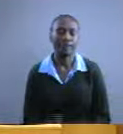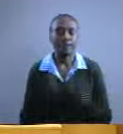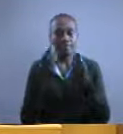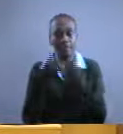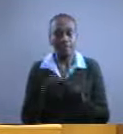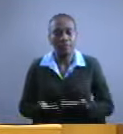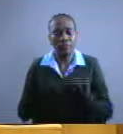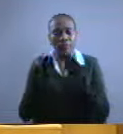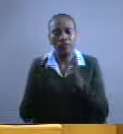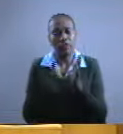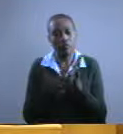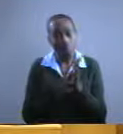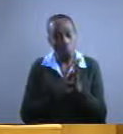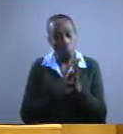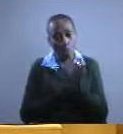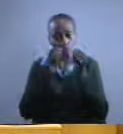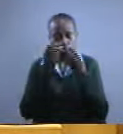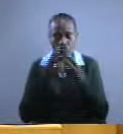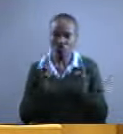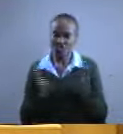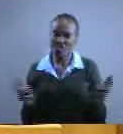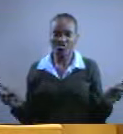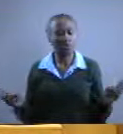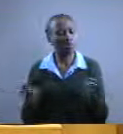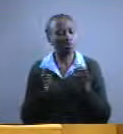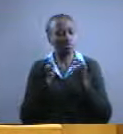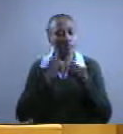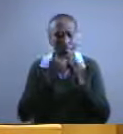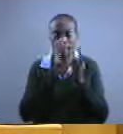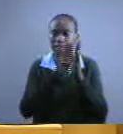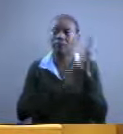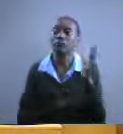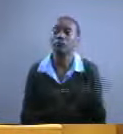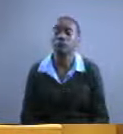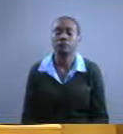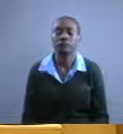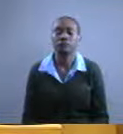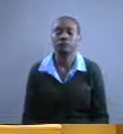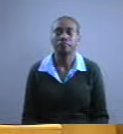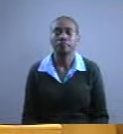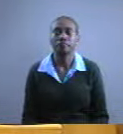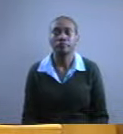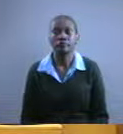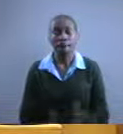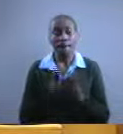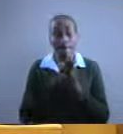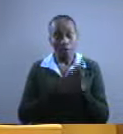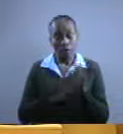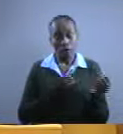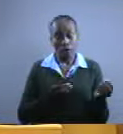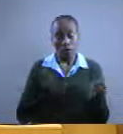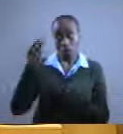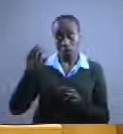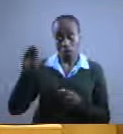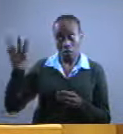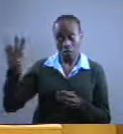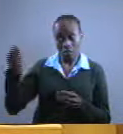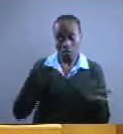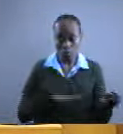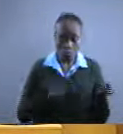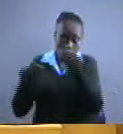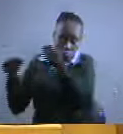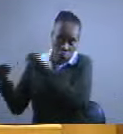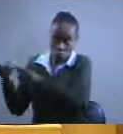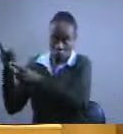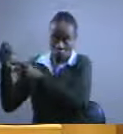Financial Services Laws General Amendment Bill. The bill will be sent to the National Council of Provinces for